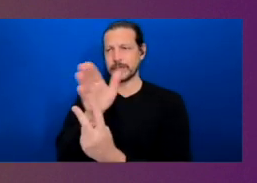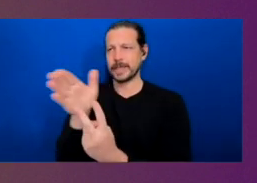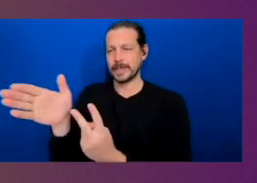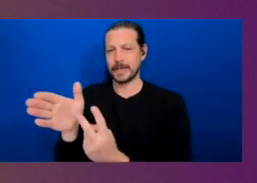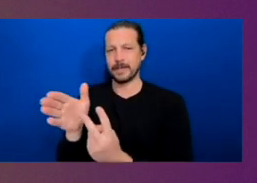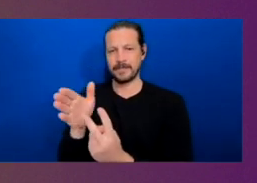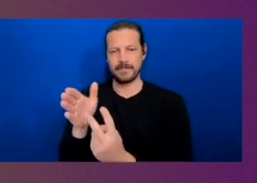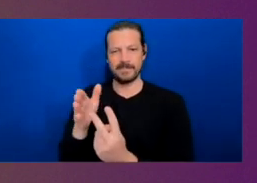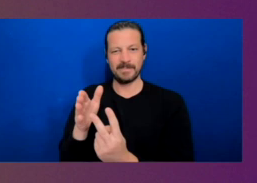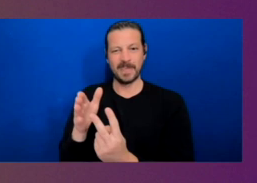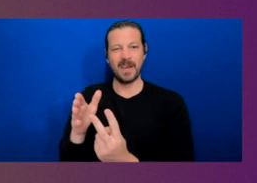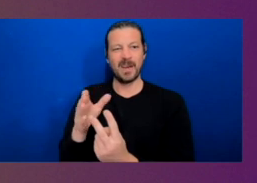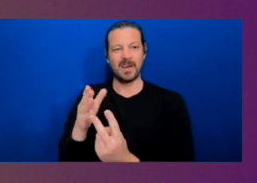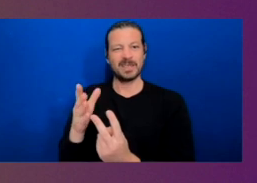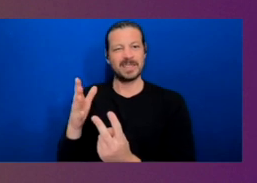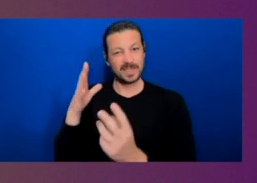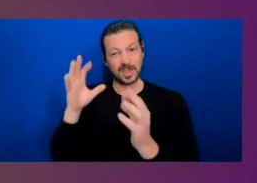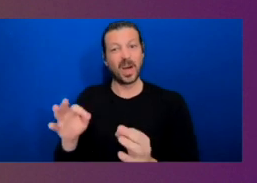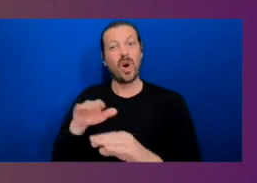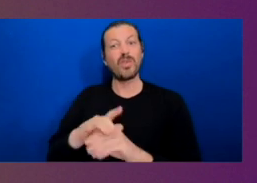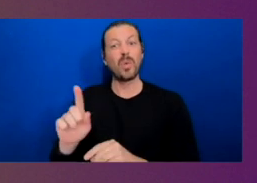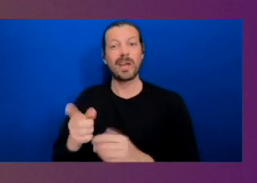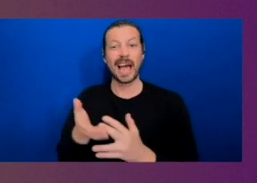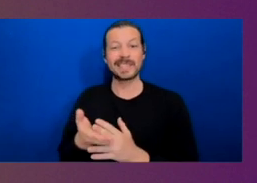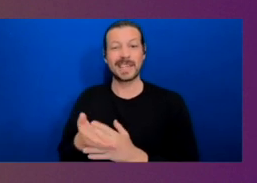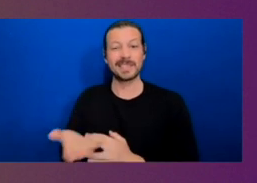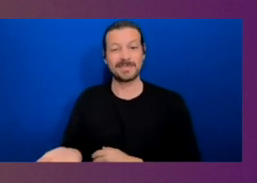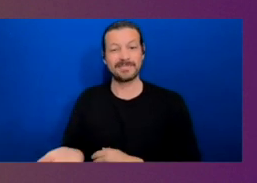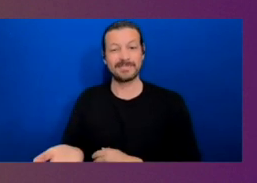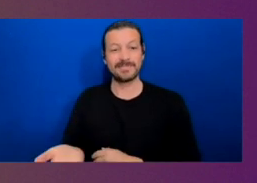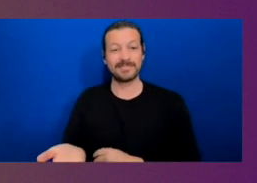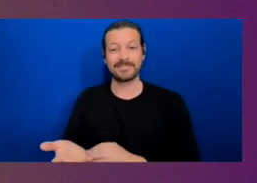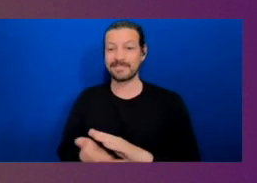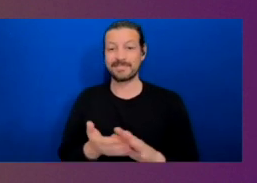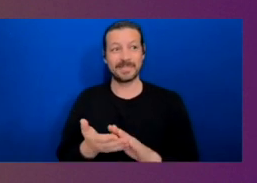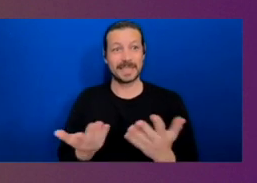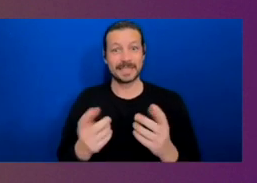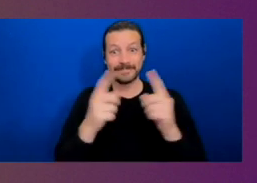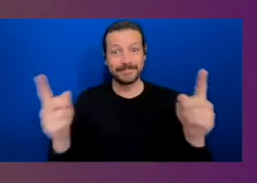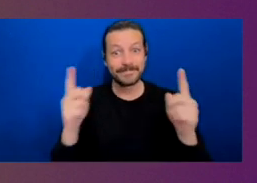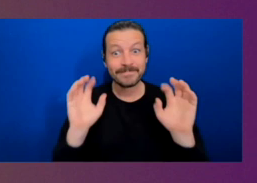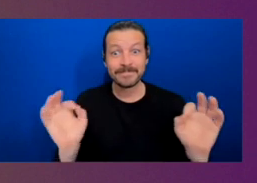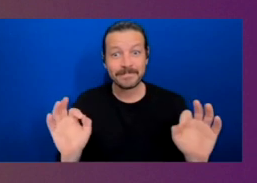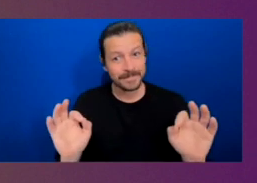of its accessibility. And that wasn't kind of providing her with kind of the greatest amount of choice.